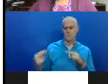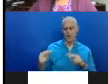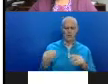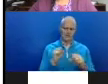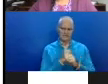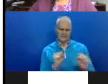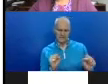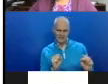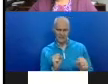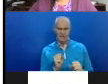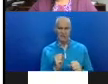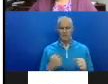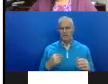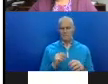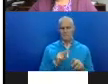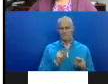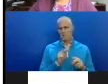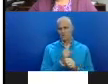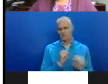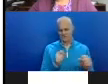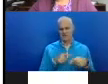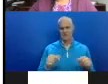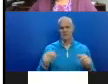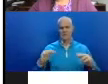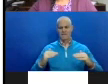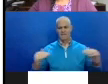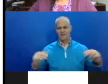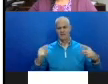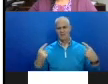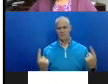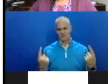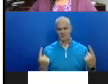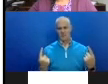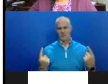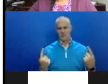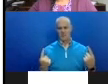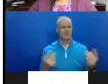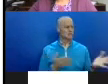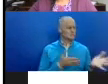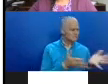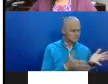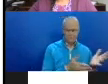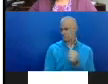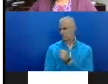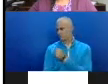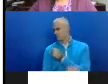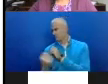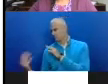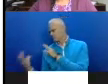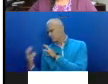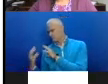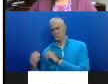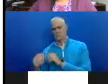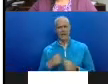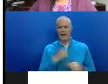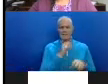that's part of how we're monitoring safety in that phase 1. So those there's separate journeys going on there. So I'm not the